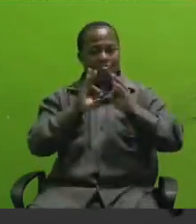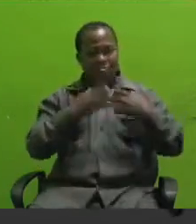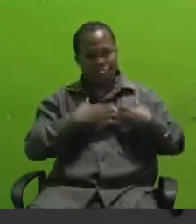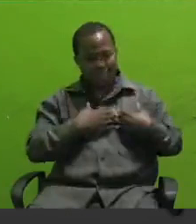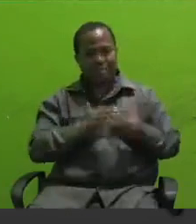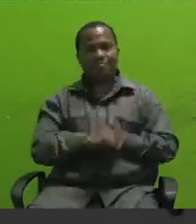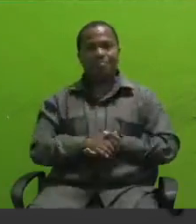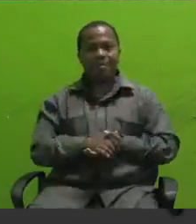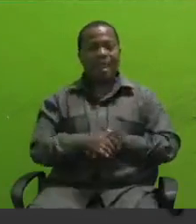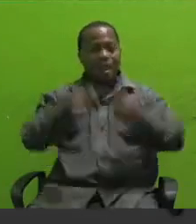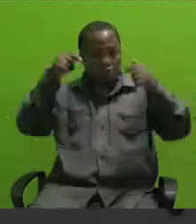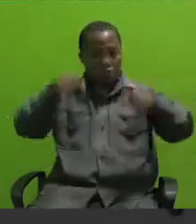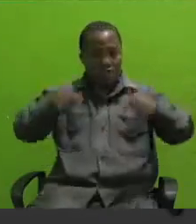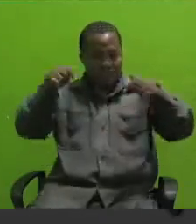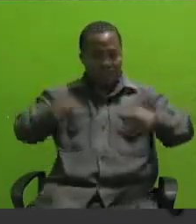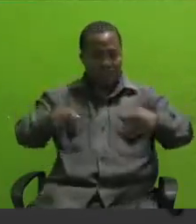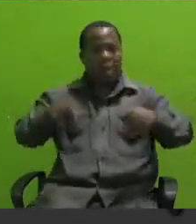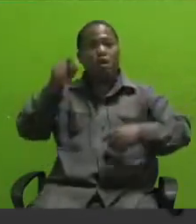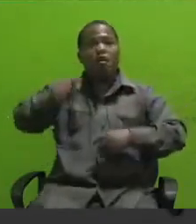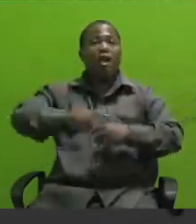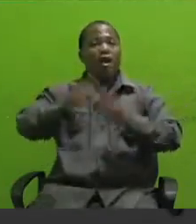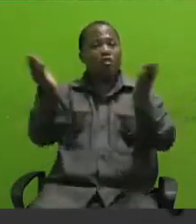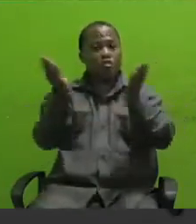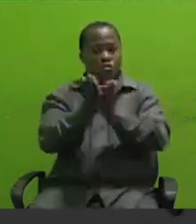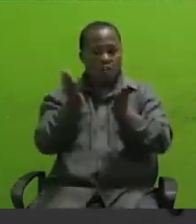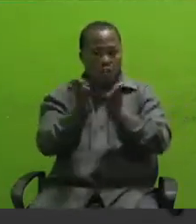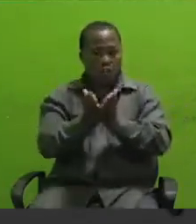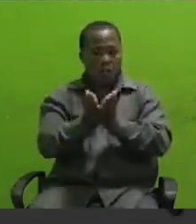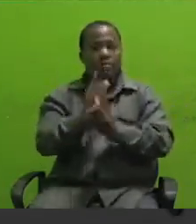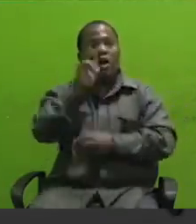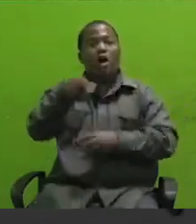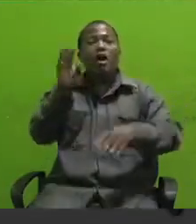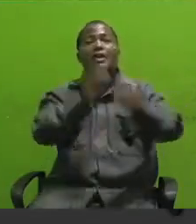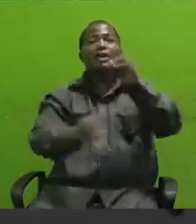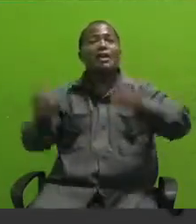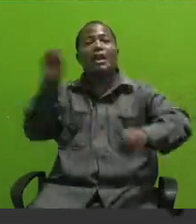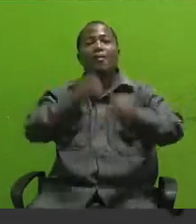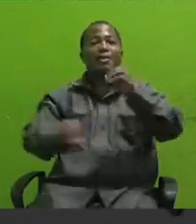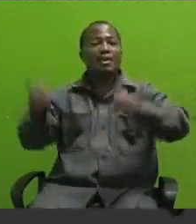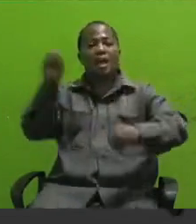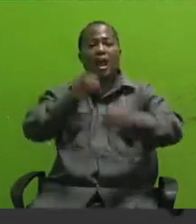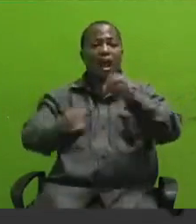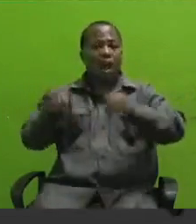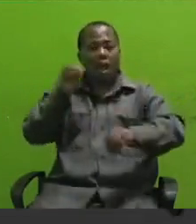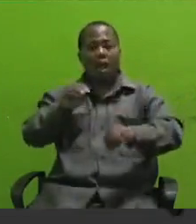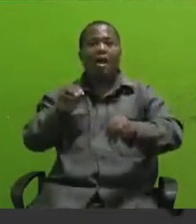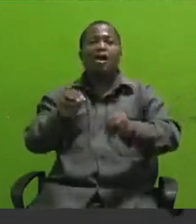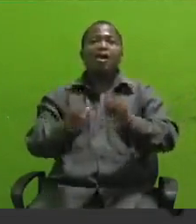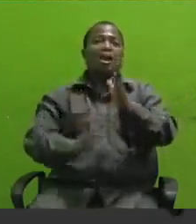today we are going to learn on chemical warning signs.